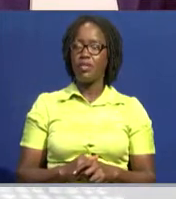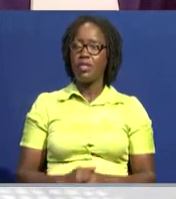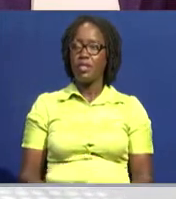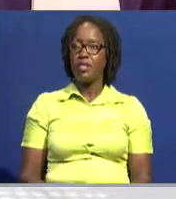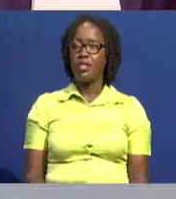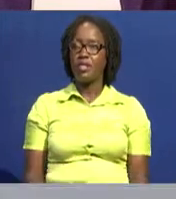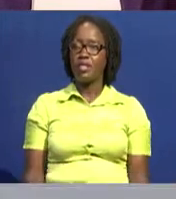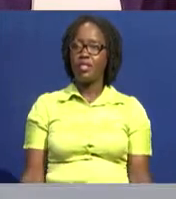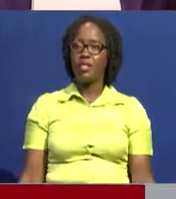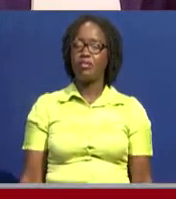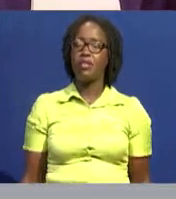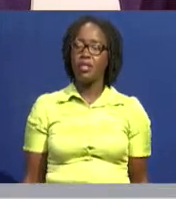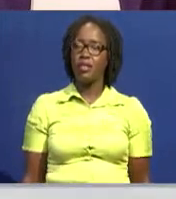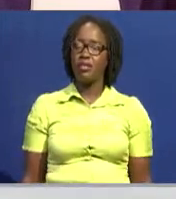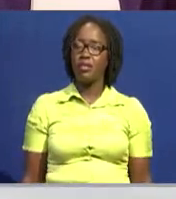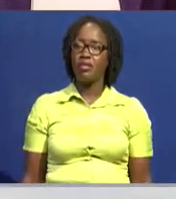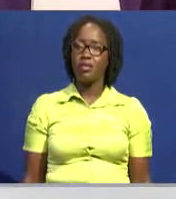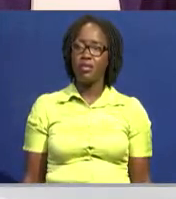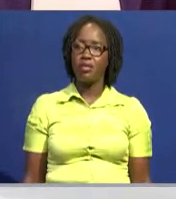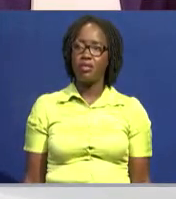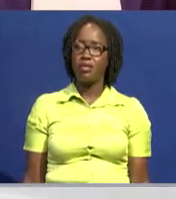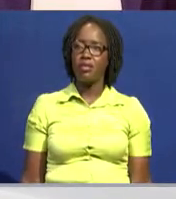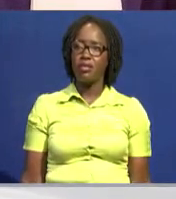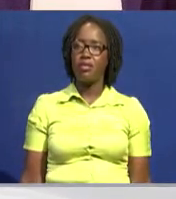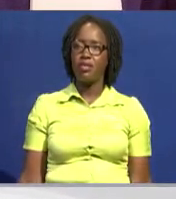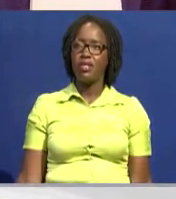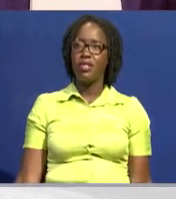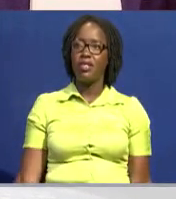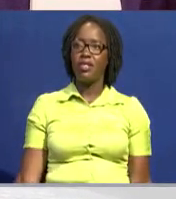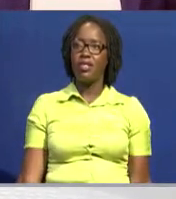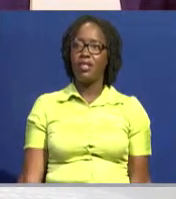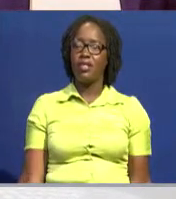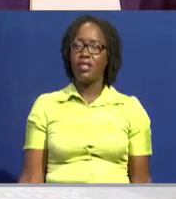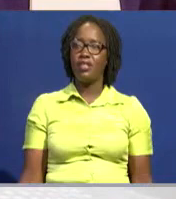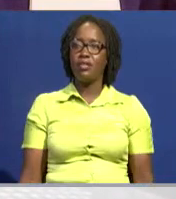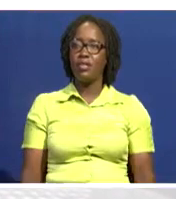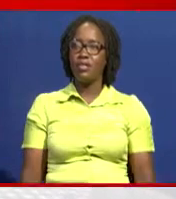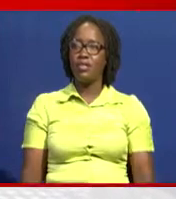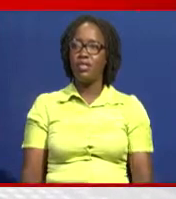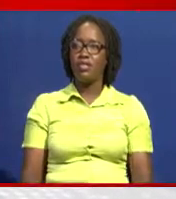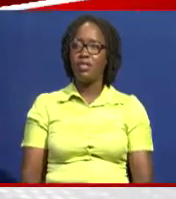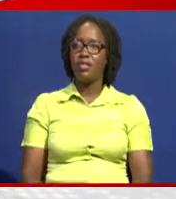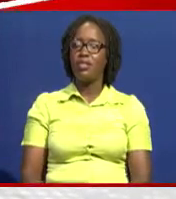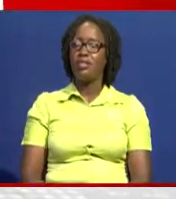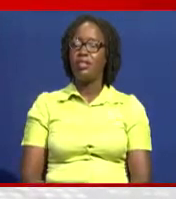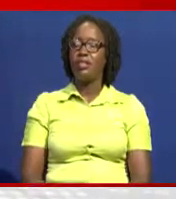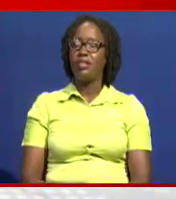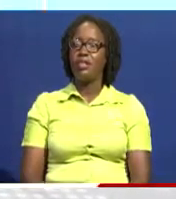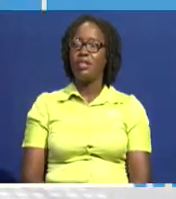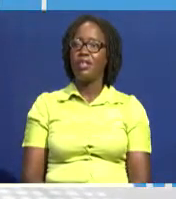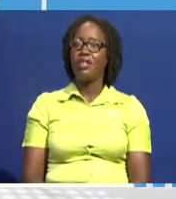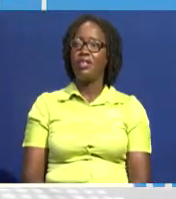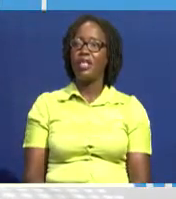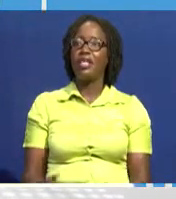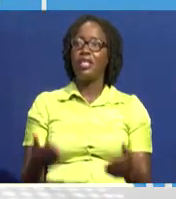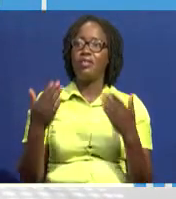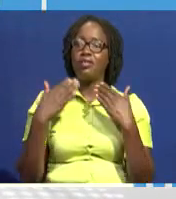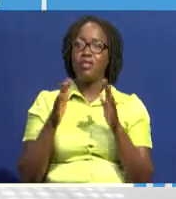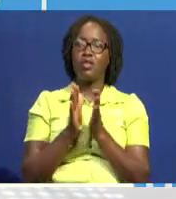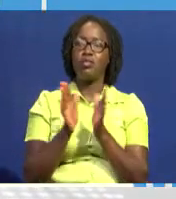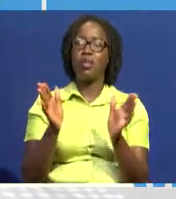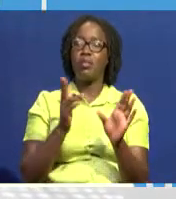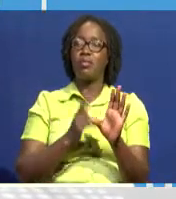Tuya has to say. Carbon markets framework. Last week, we just finished a public